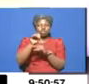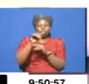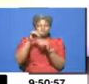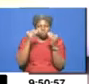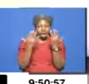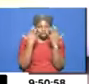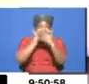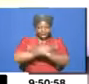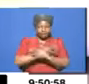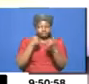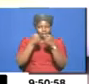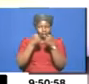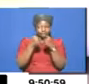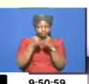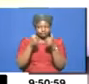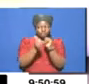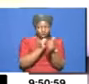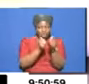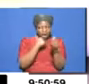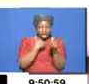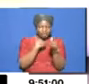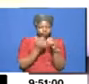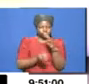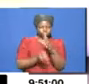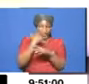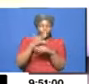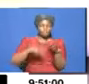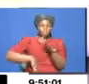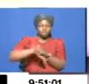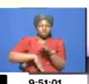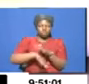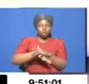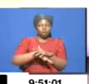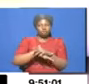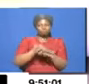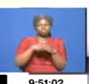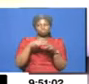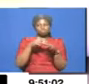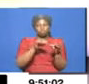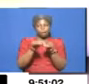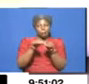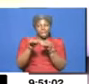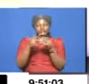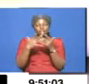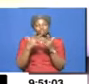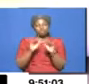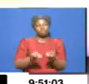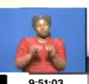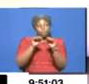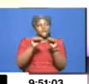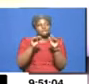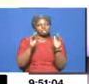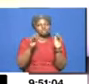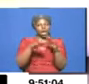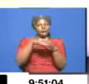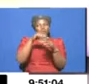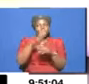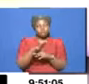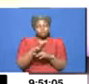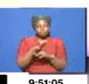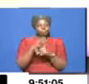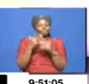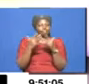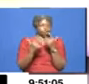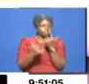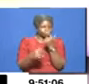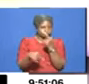its kind amateur football mobile game to promote outdoor physical activities and encourage sportsmanship among youths in East